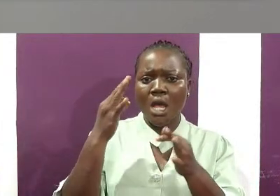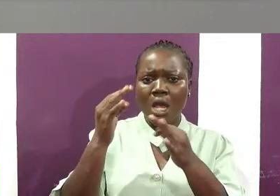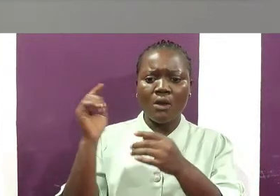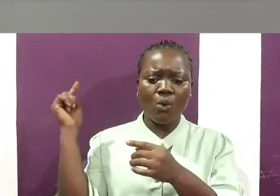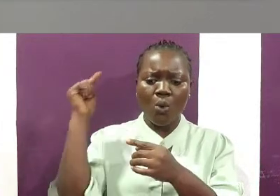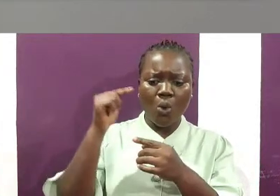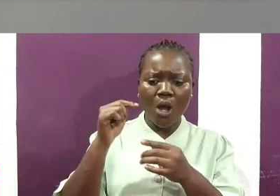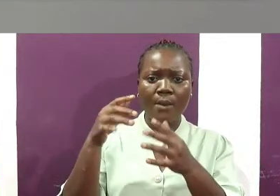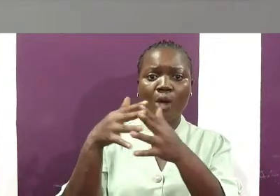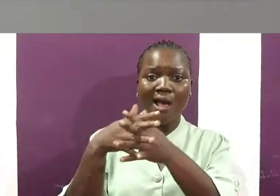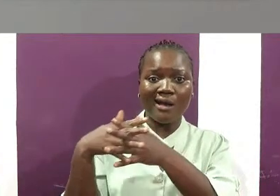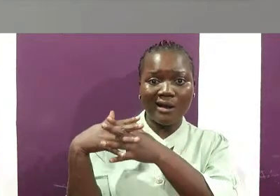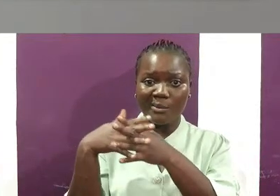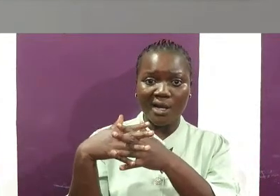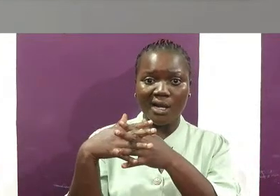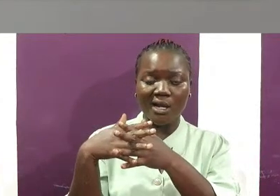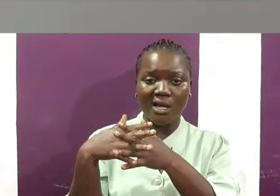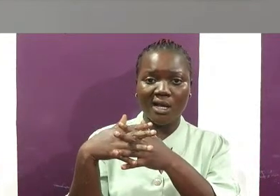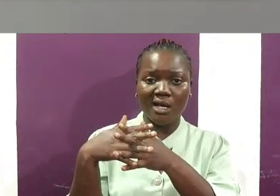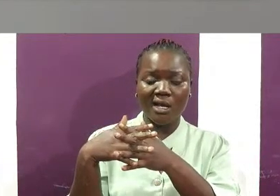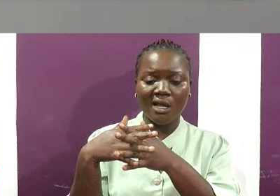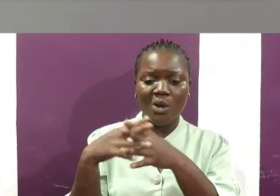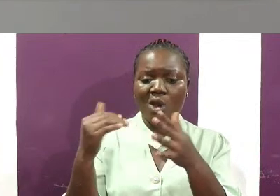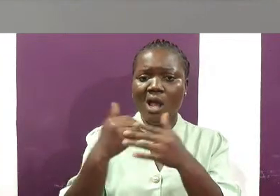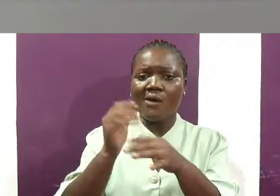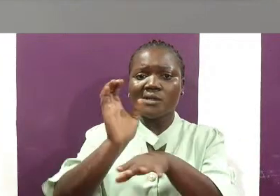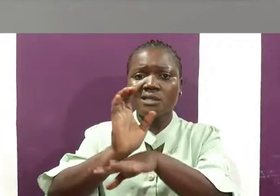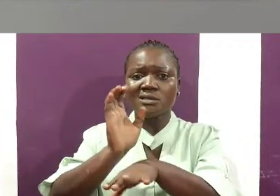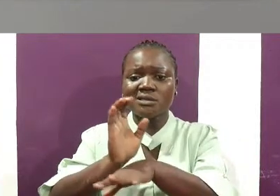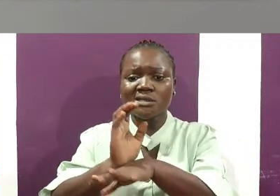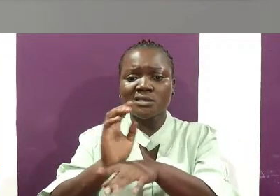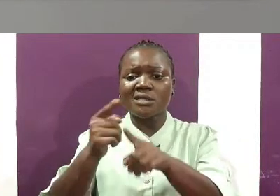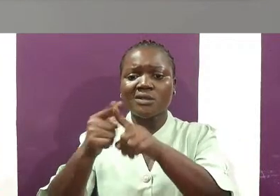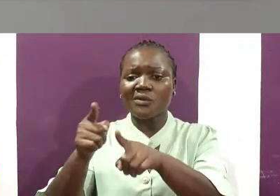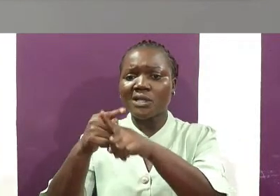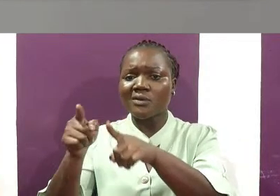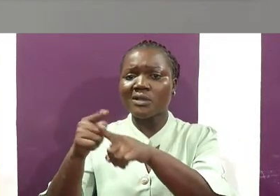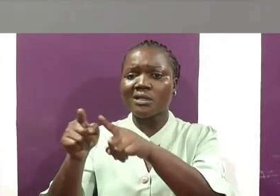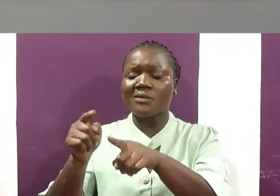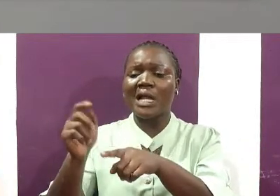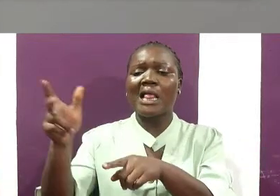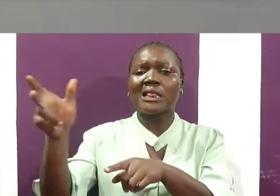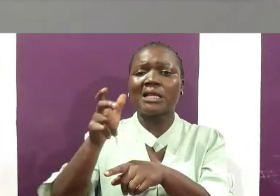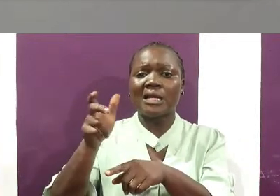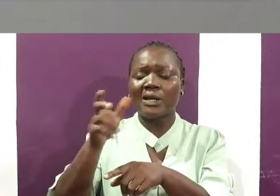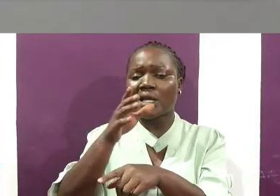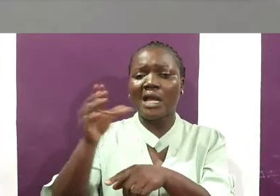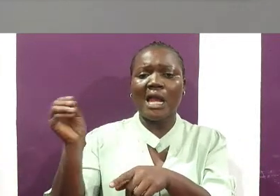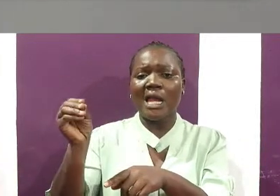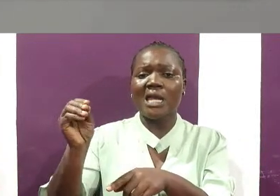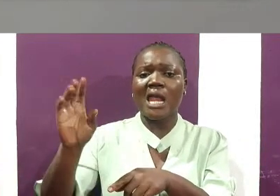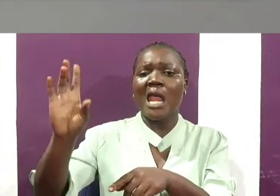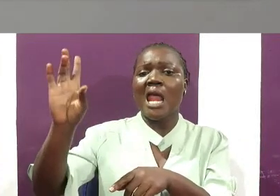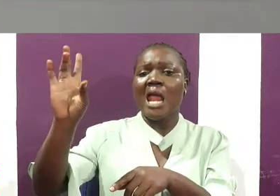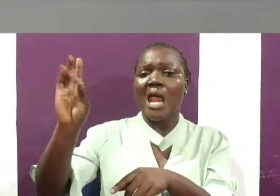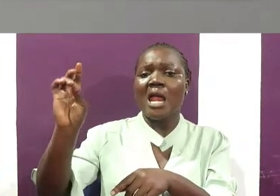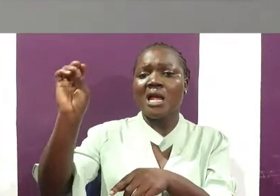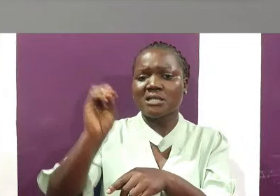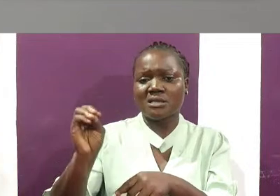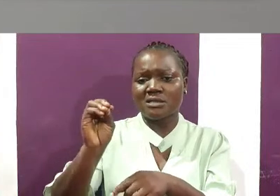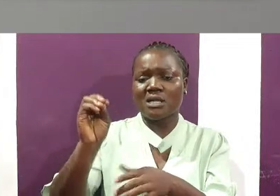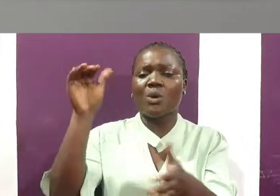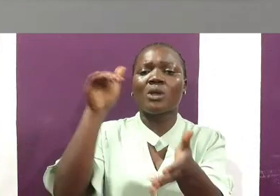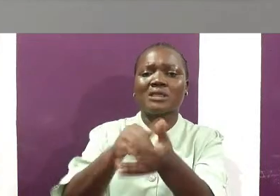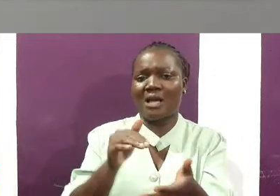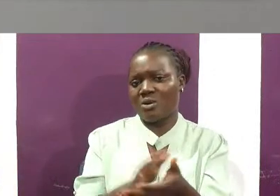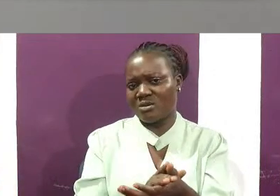wo asafo ahodo onko abe se 380,000. In the last 100 years, in fact, the number